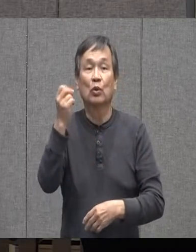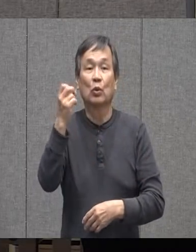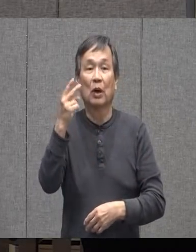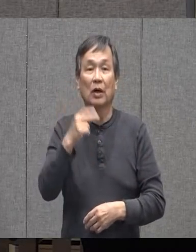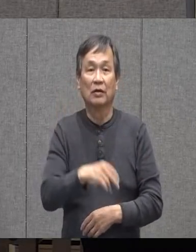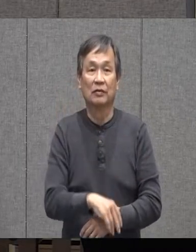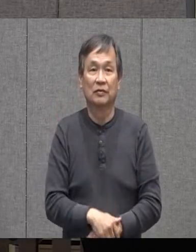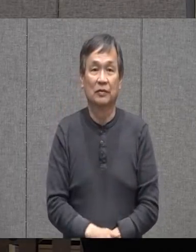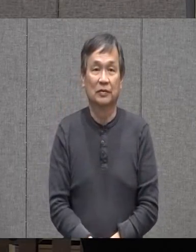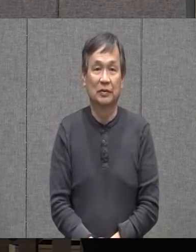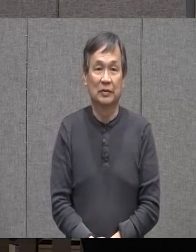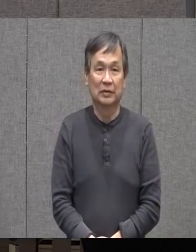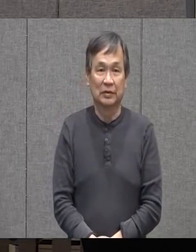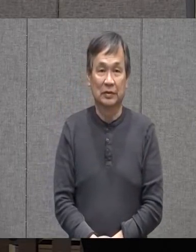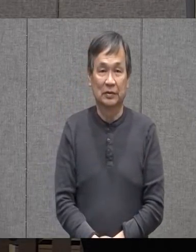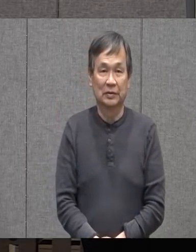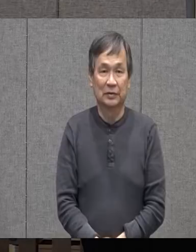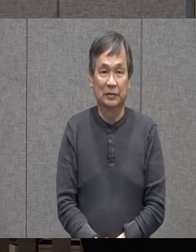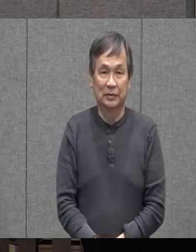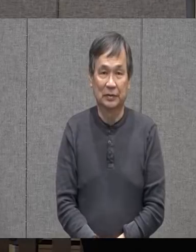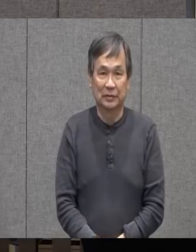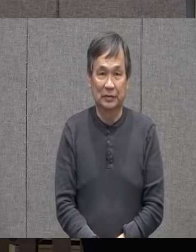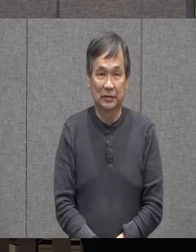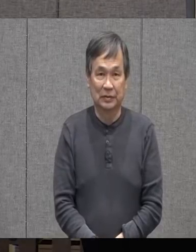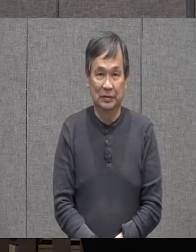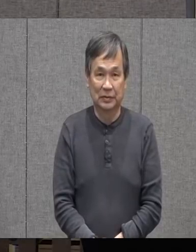continue to build our array.